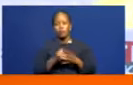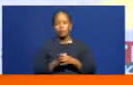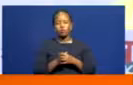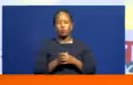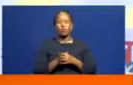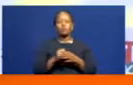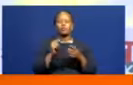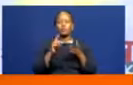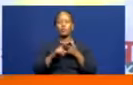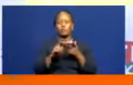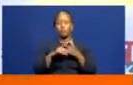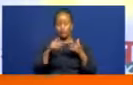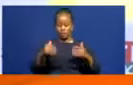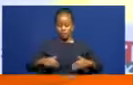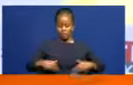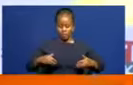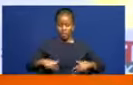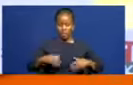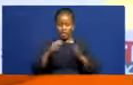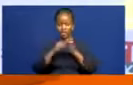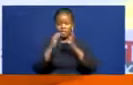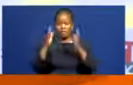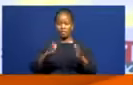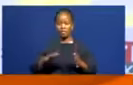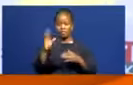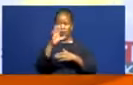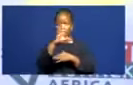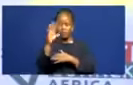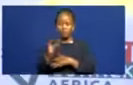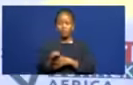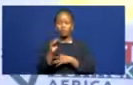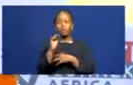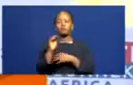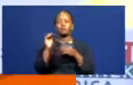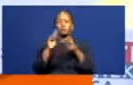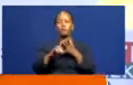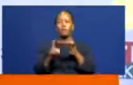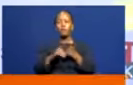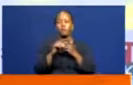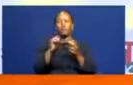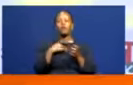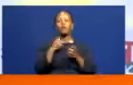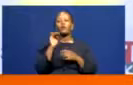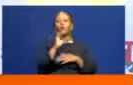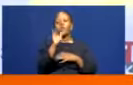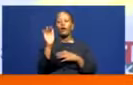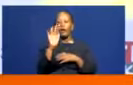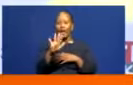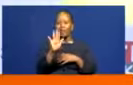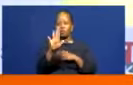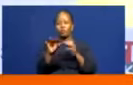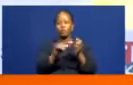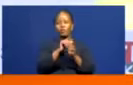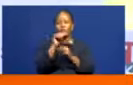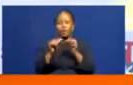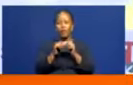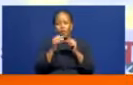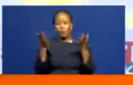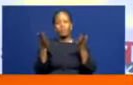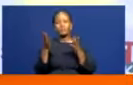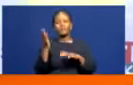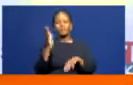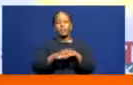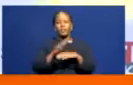Africa, I take this opportunity today to challenge you to unleash your inner